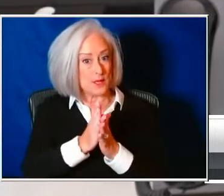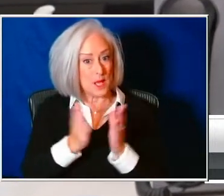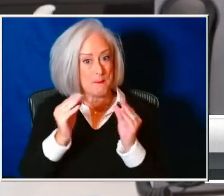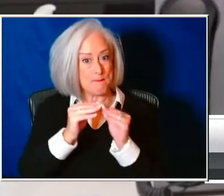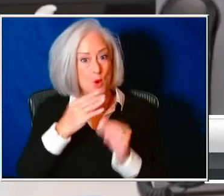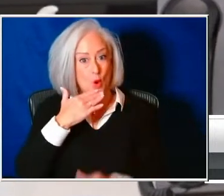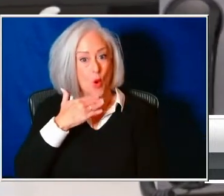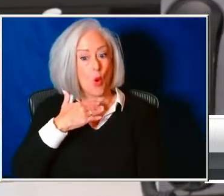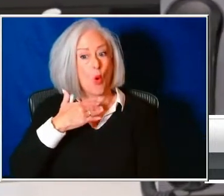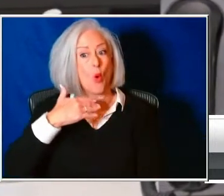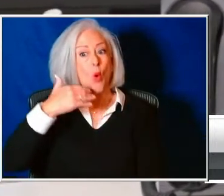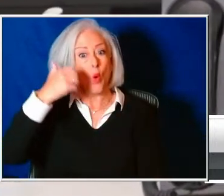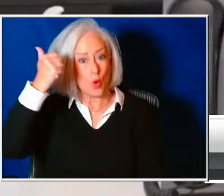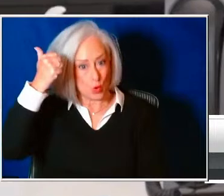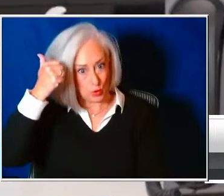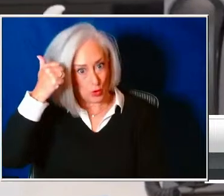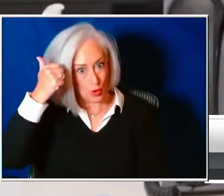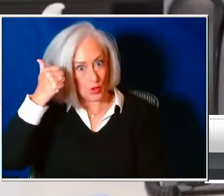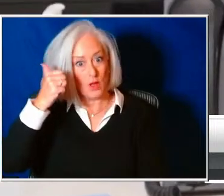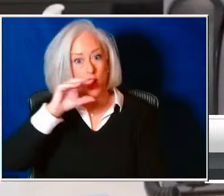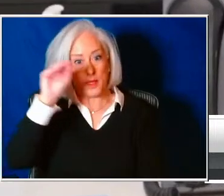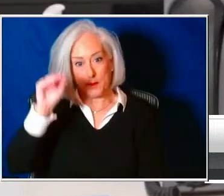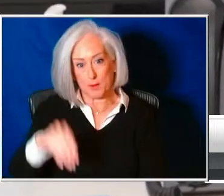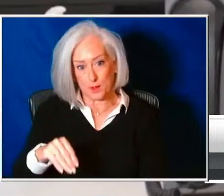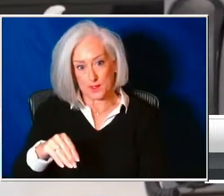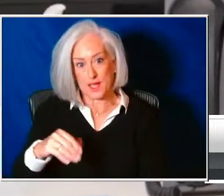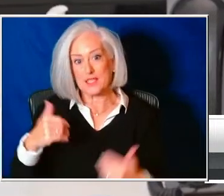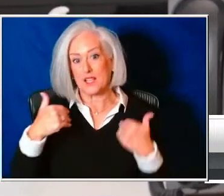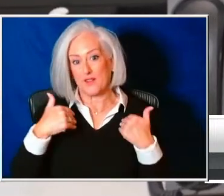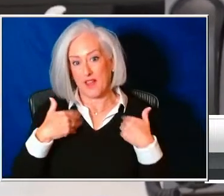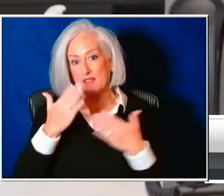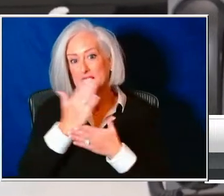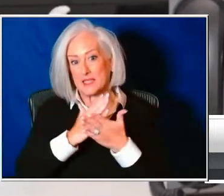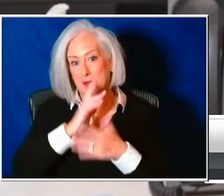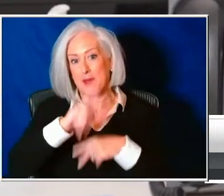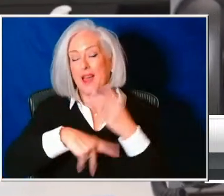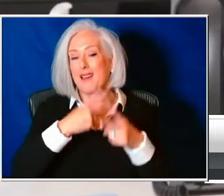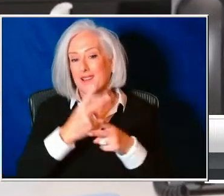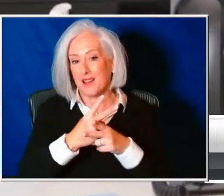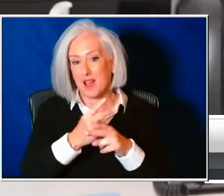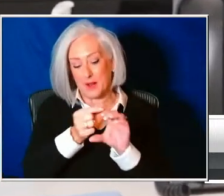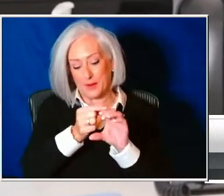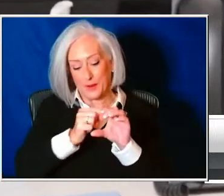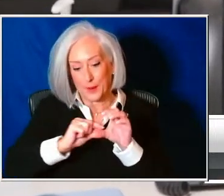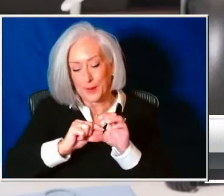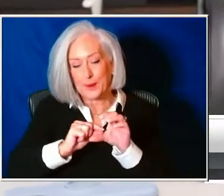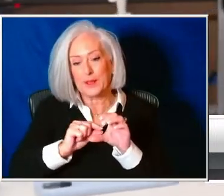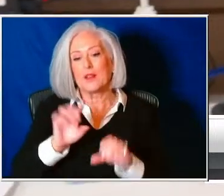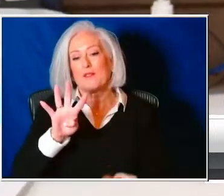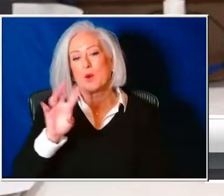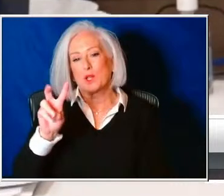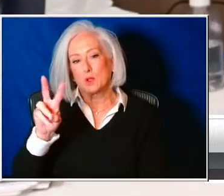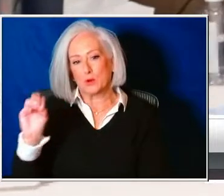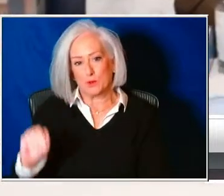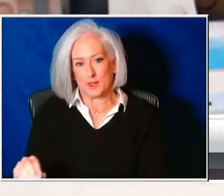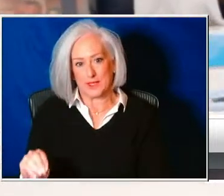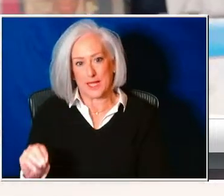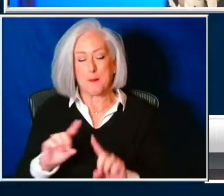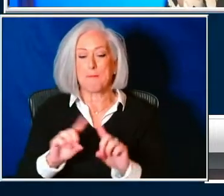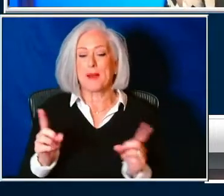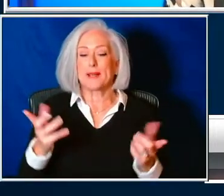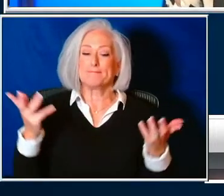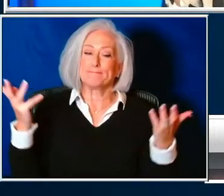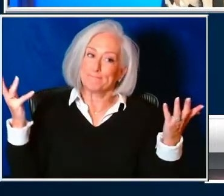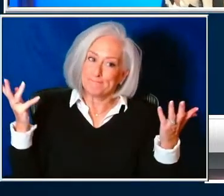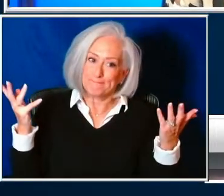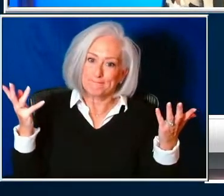of having some kind of plaque is like 42% in that area. I'm in that decade. But hey, we all go there, right? And that's